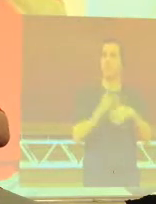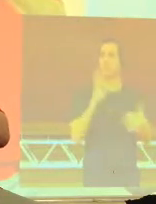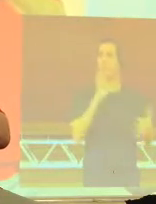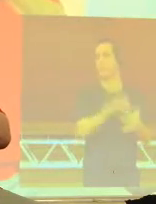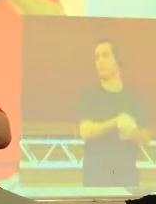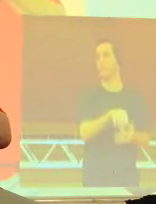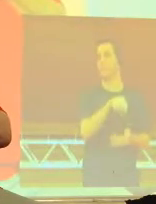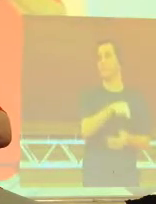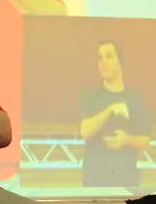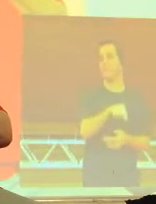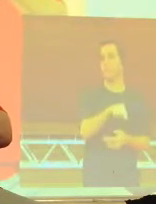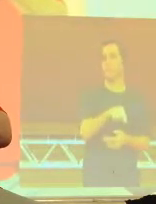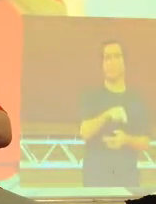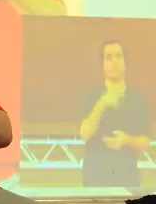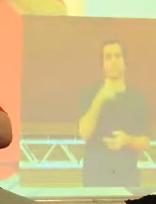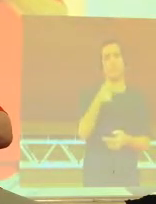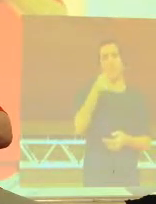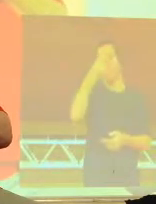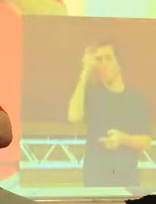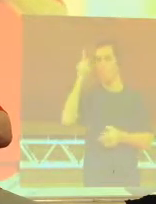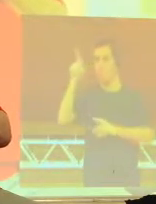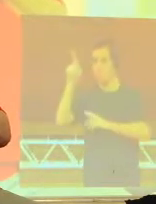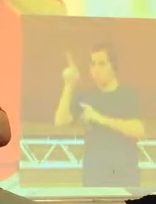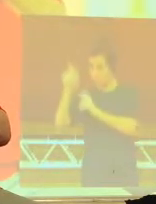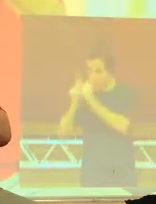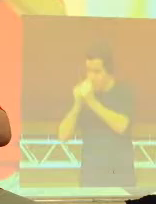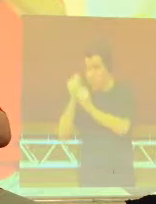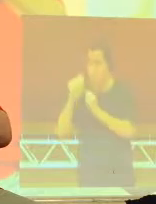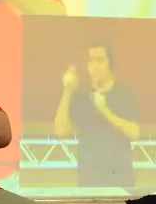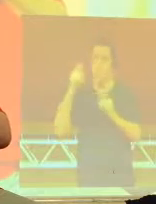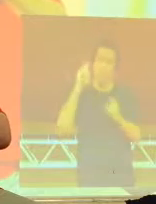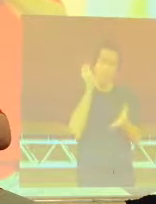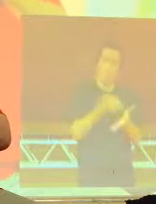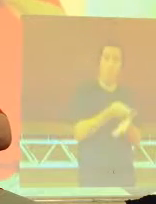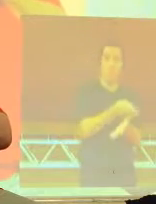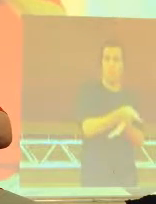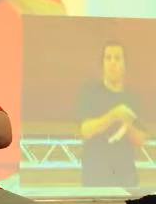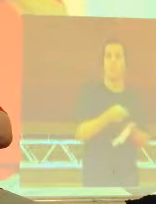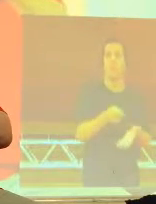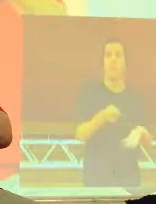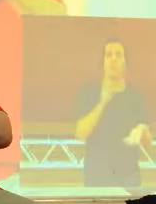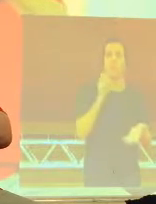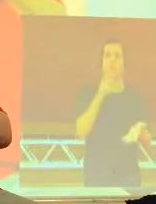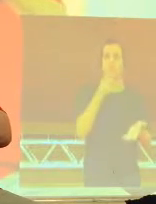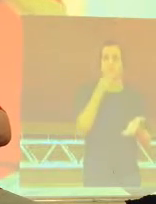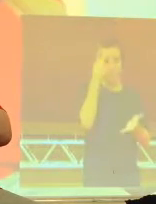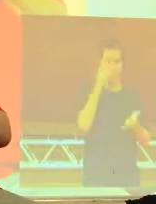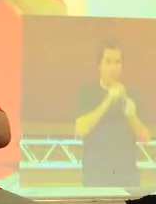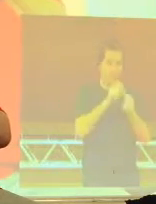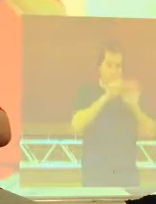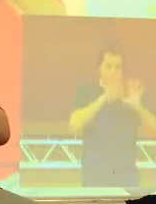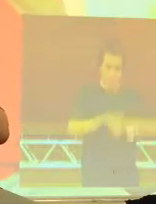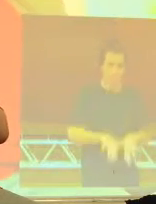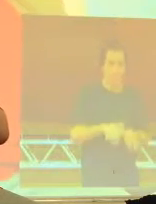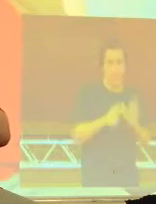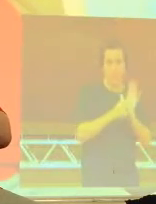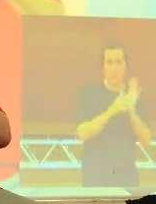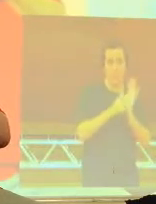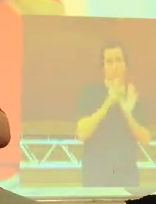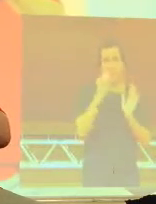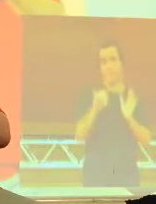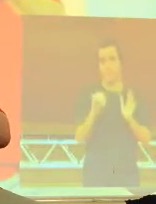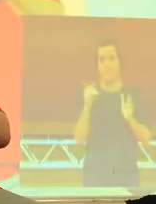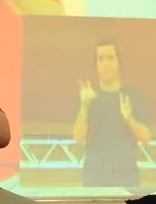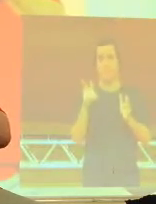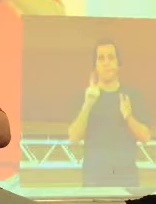pay, because no one's going to write that stuff if he's not paid. So, in fact, a lot of people do already